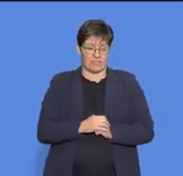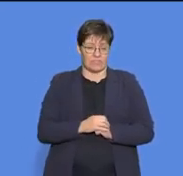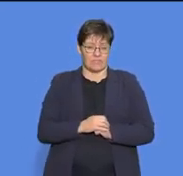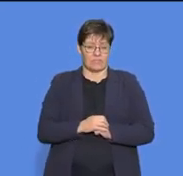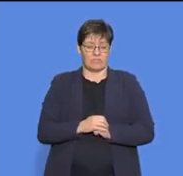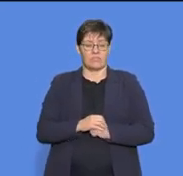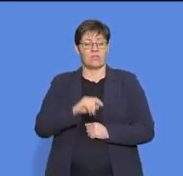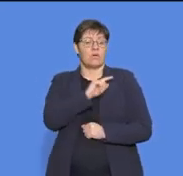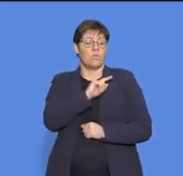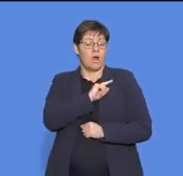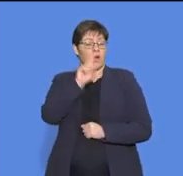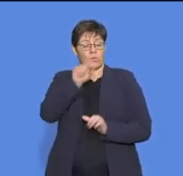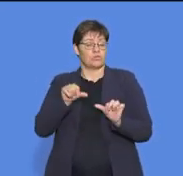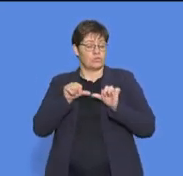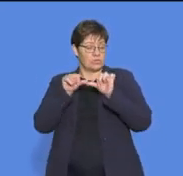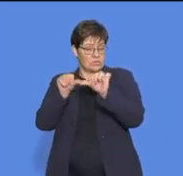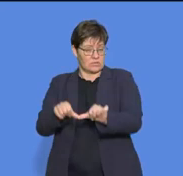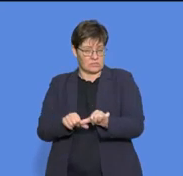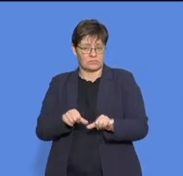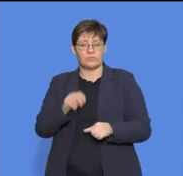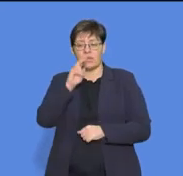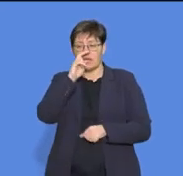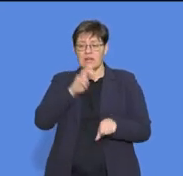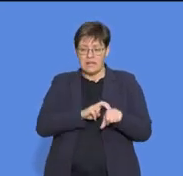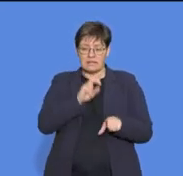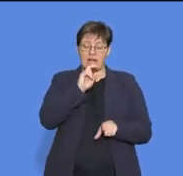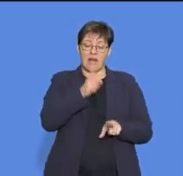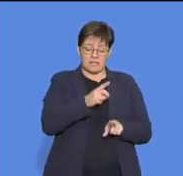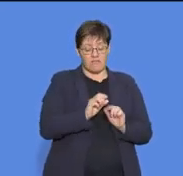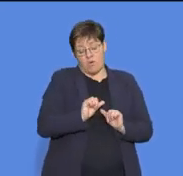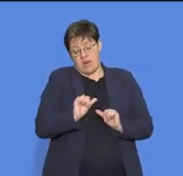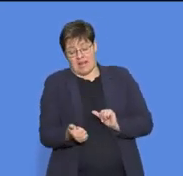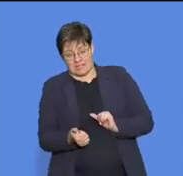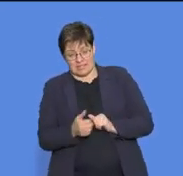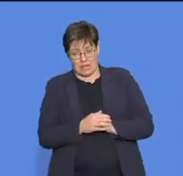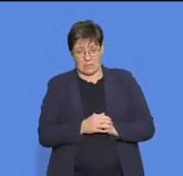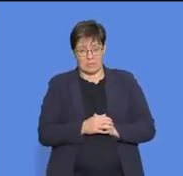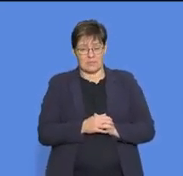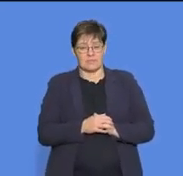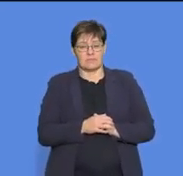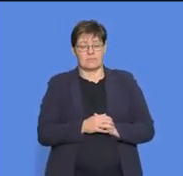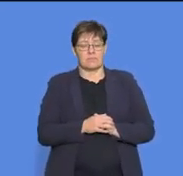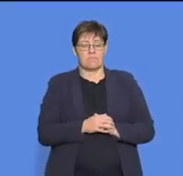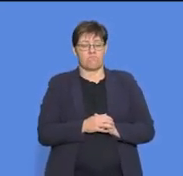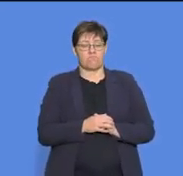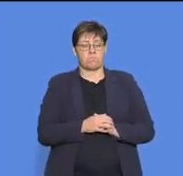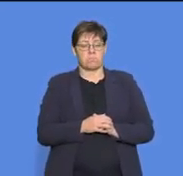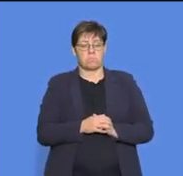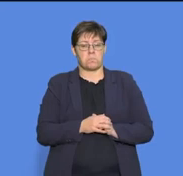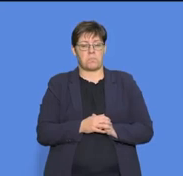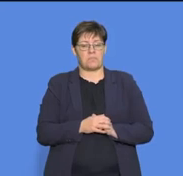48,59 degrees. Now, because this question continues, we're going to be needing this answer for the next part of the